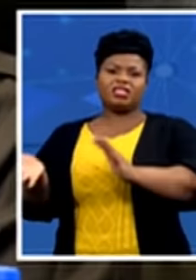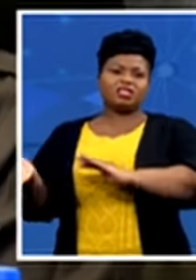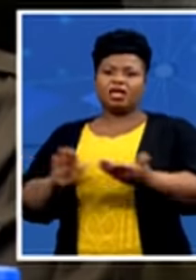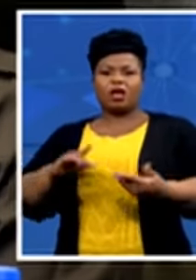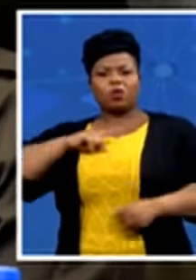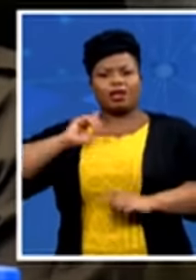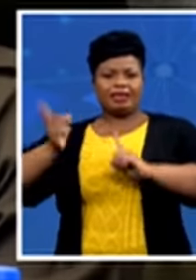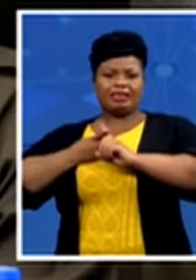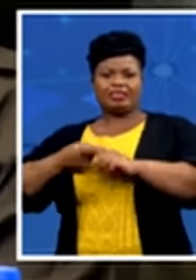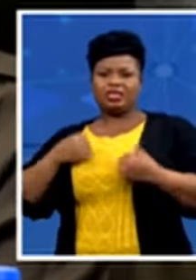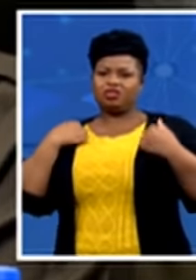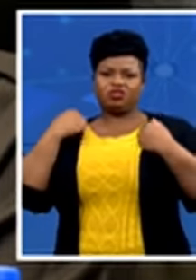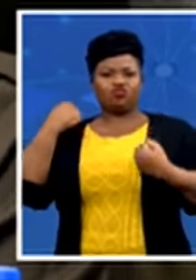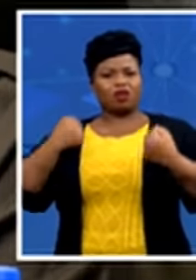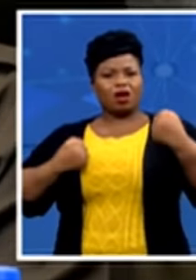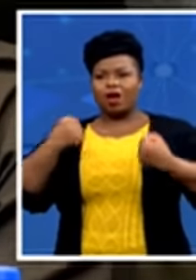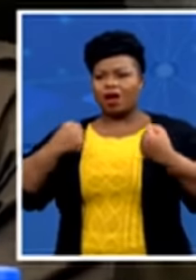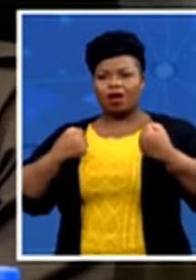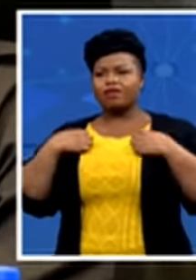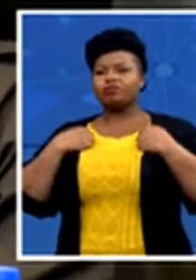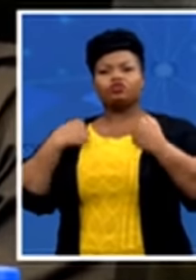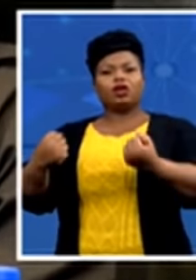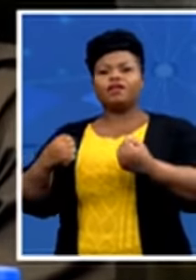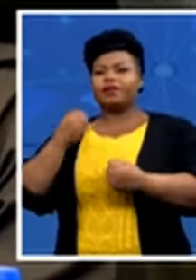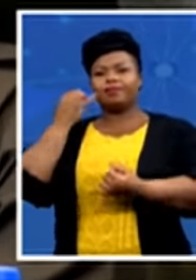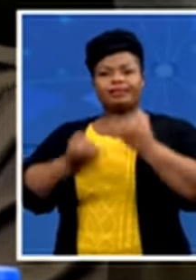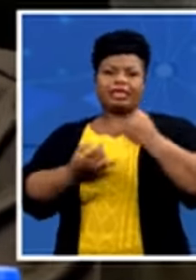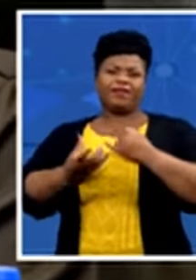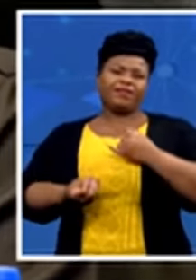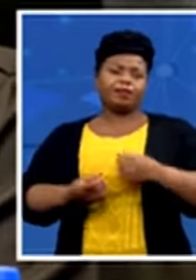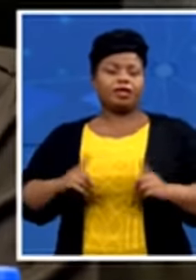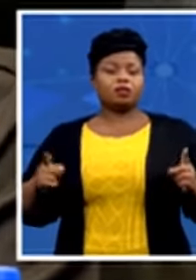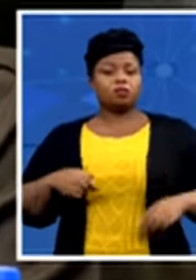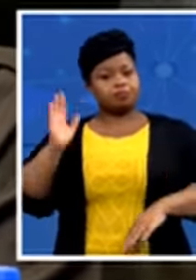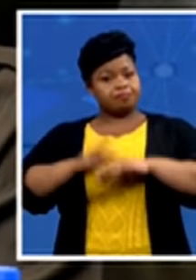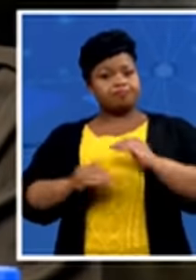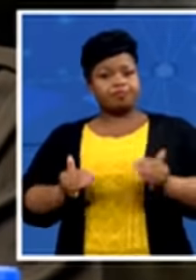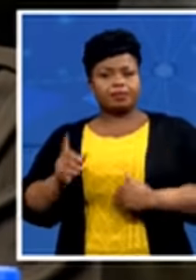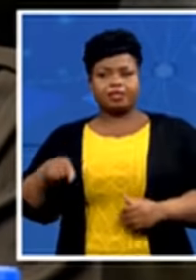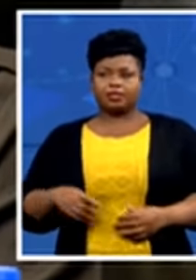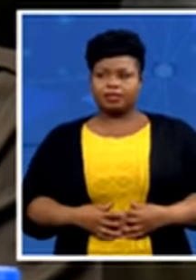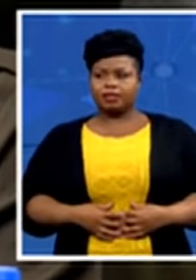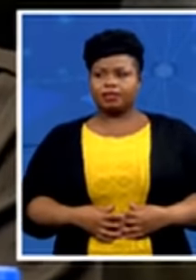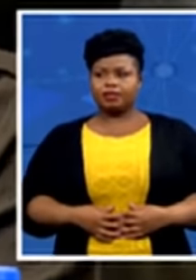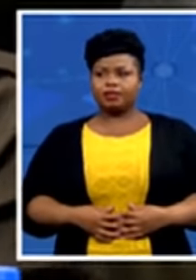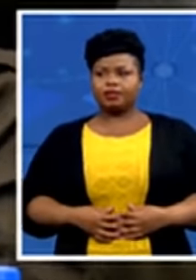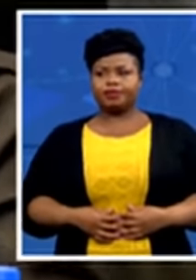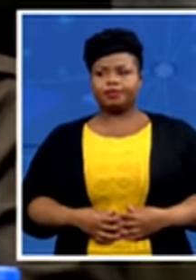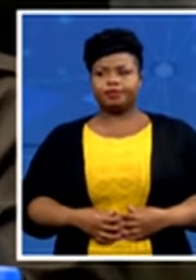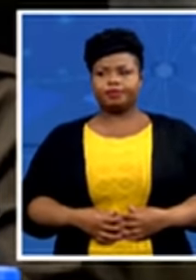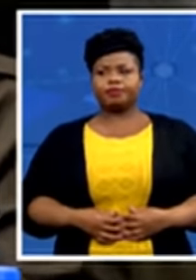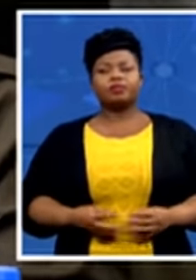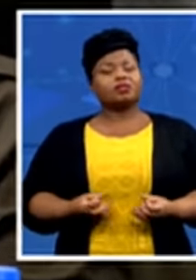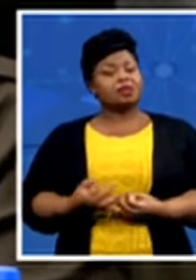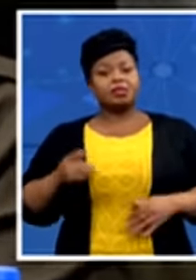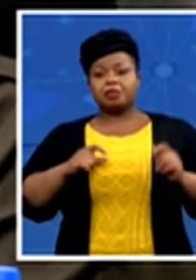all of that and there should be consequence management. There are people who have been arrested. I can't give you the figure now. Makosini